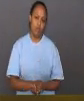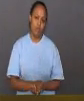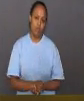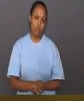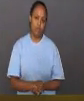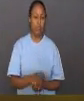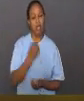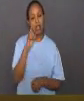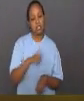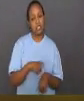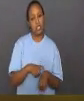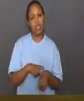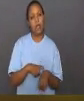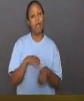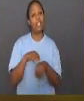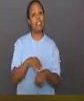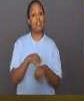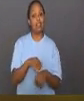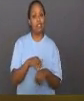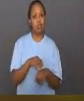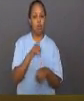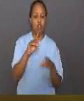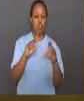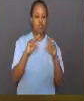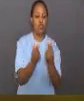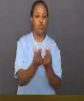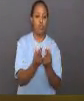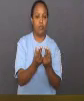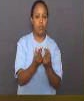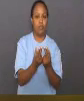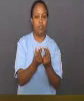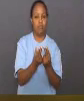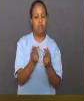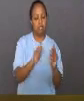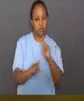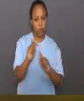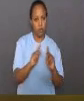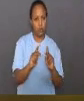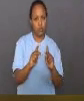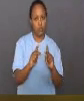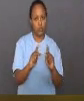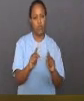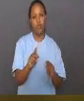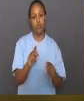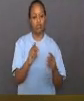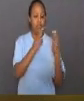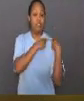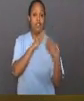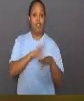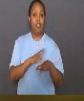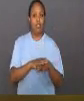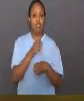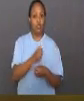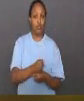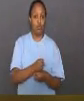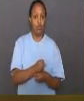One such motive is that a group of people feels as though another group of people